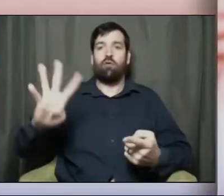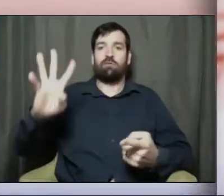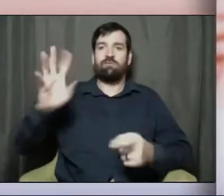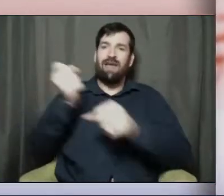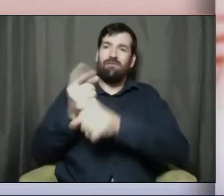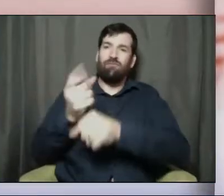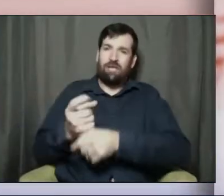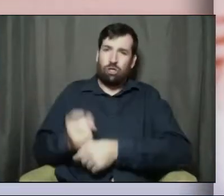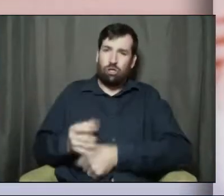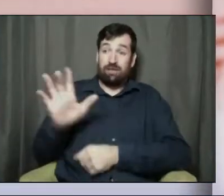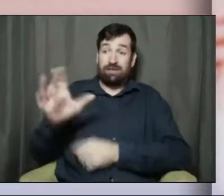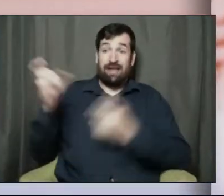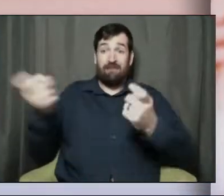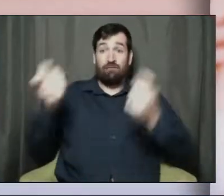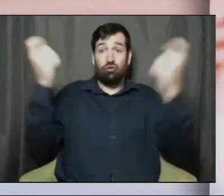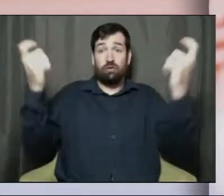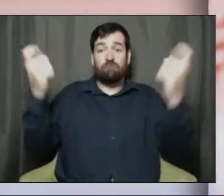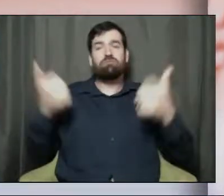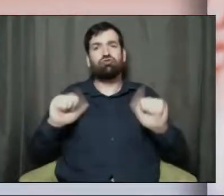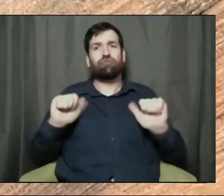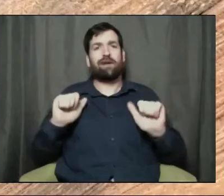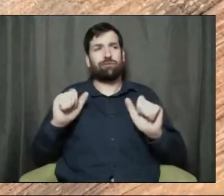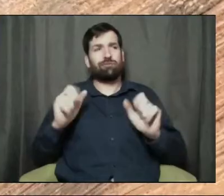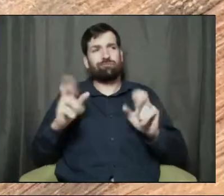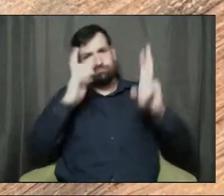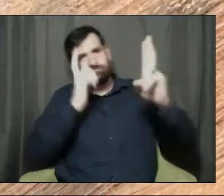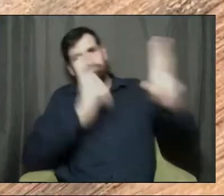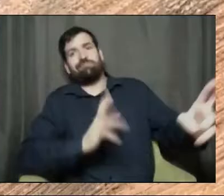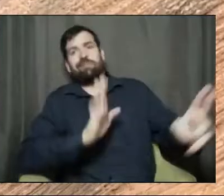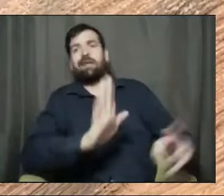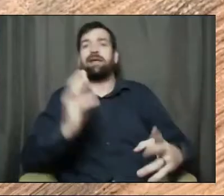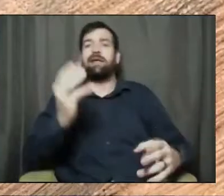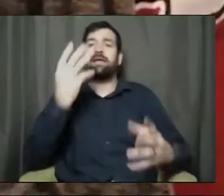his passing, I've tried to do something to kind of honor his memory.